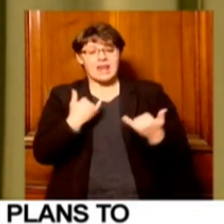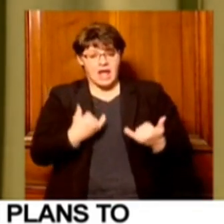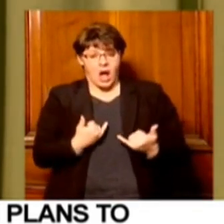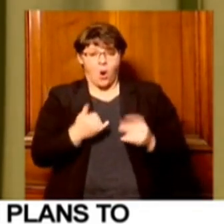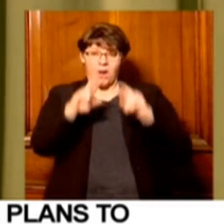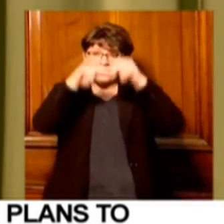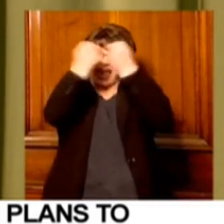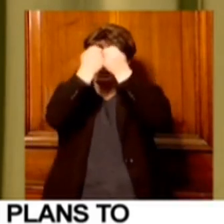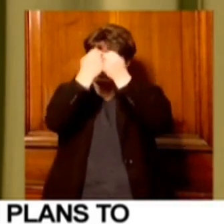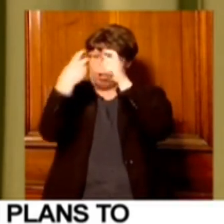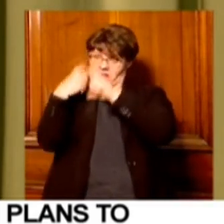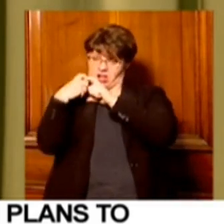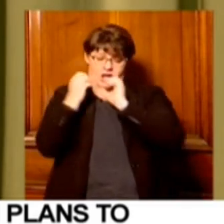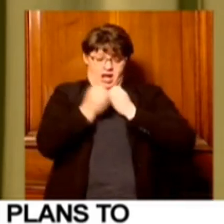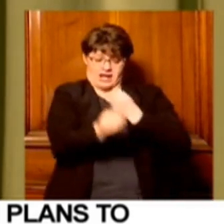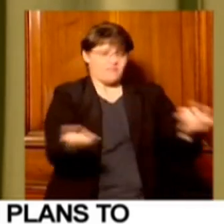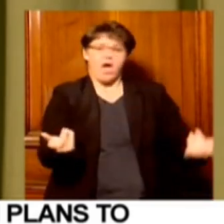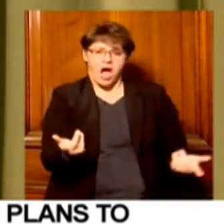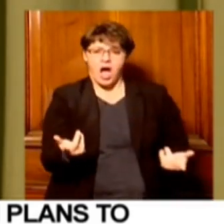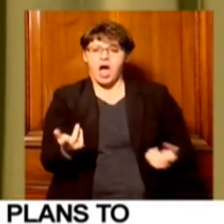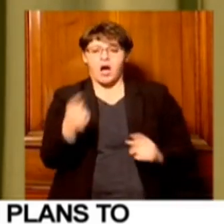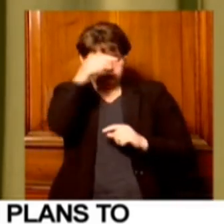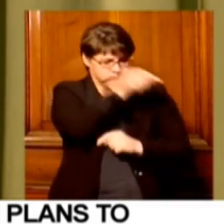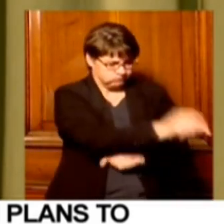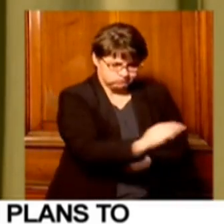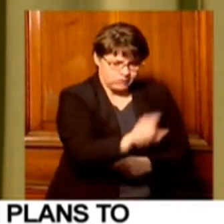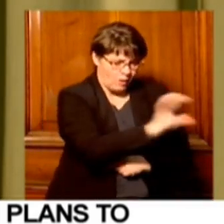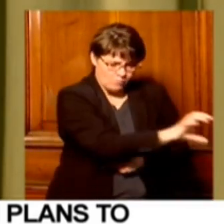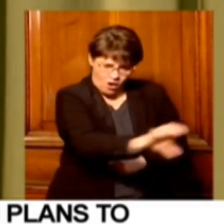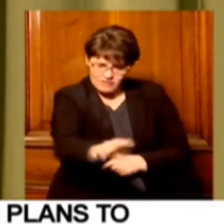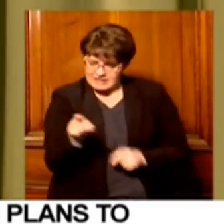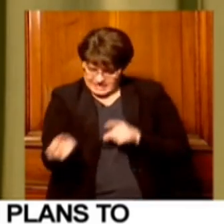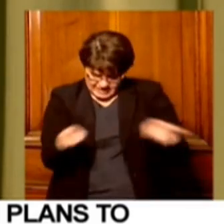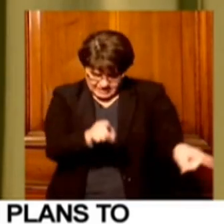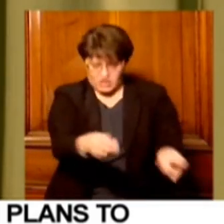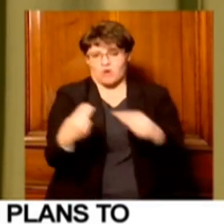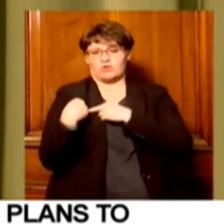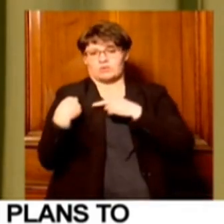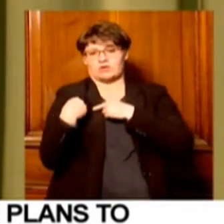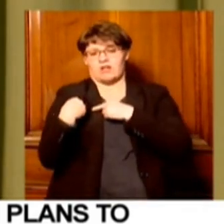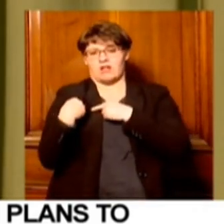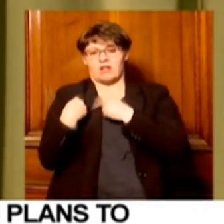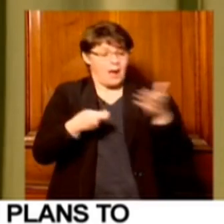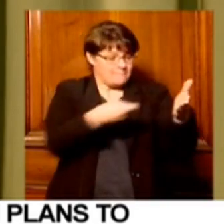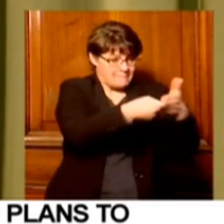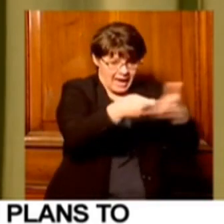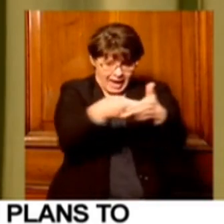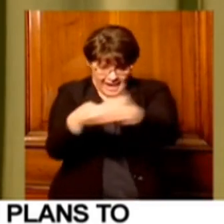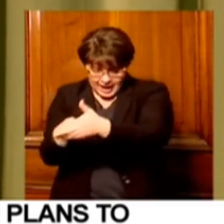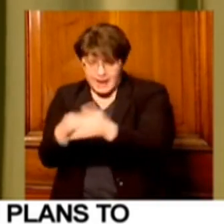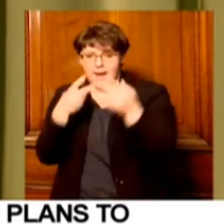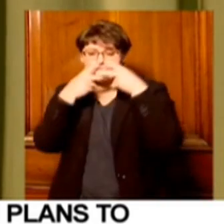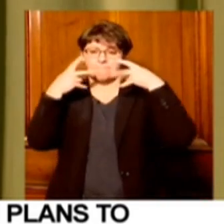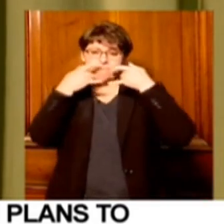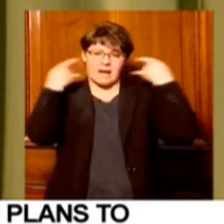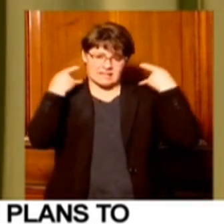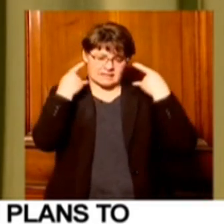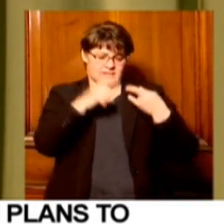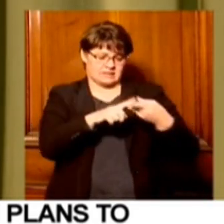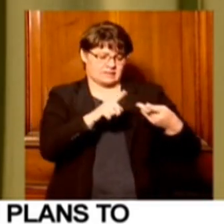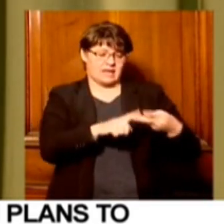That each province now has got the capacity to procure and distribute masks, rank by